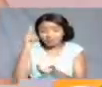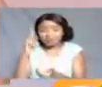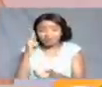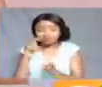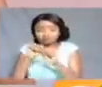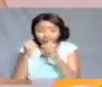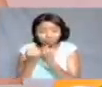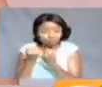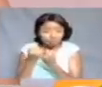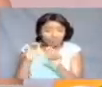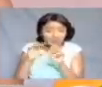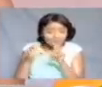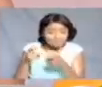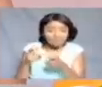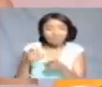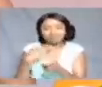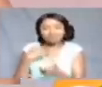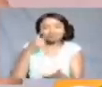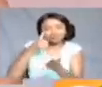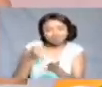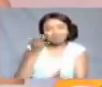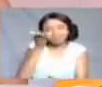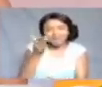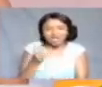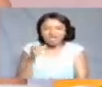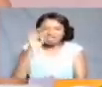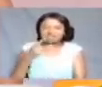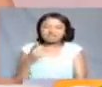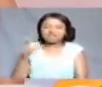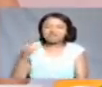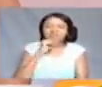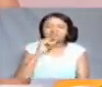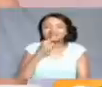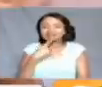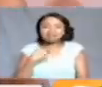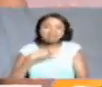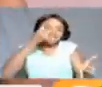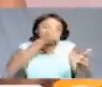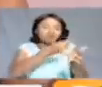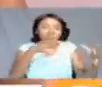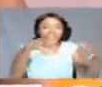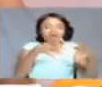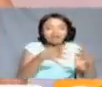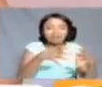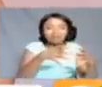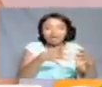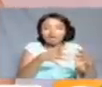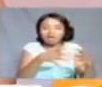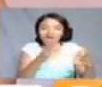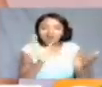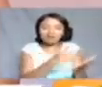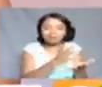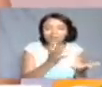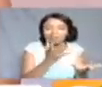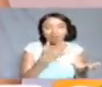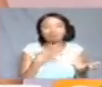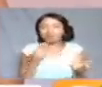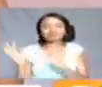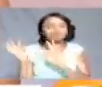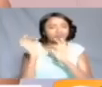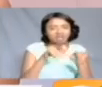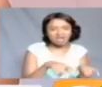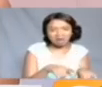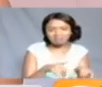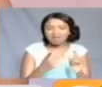has a sphere of influence. If he says, I'm going to this club, maybe some people, and he's not an influencer, he's just a guy, maybe some people want to come. Now